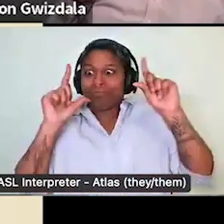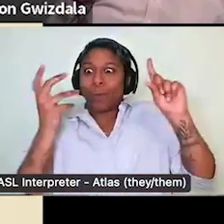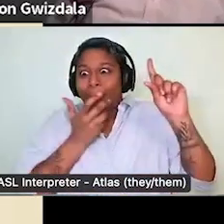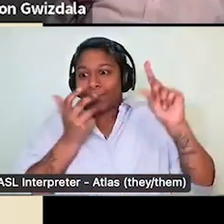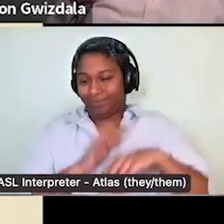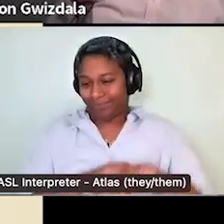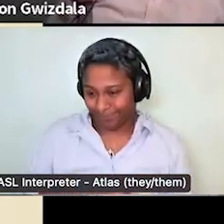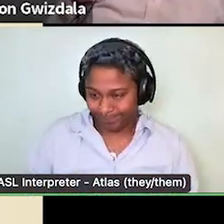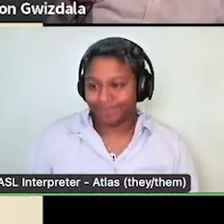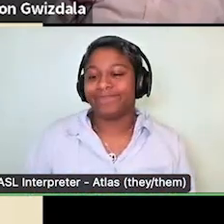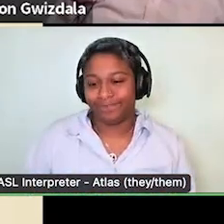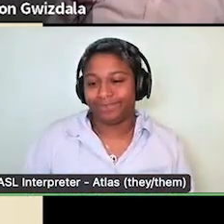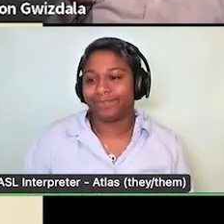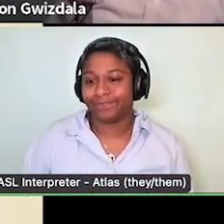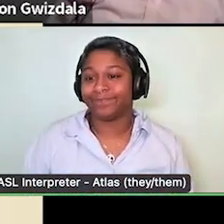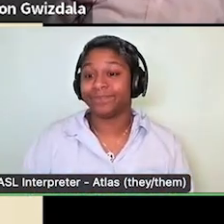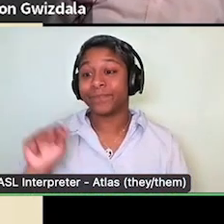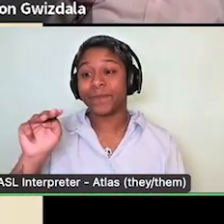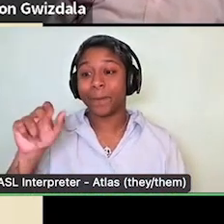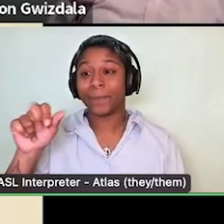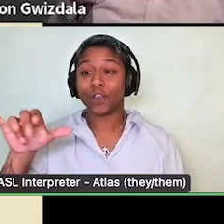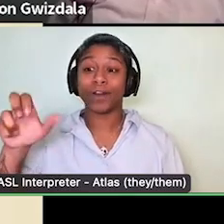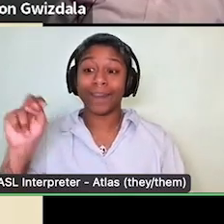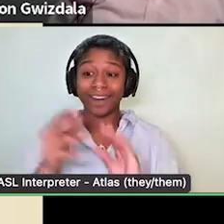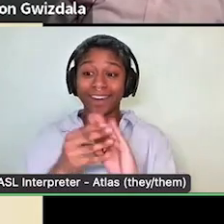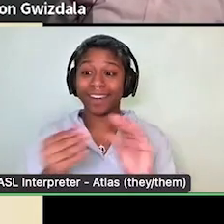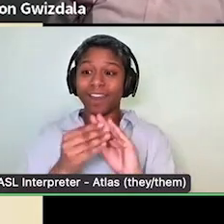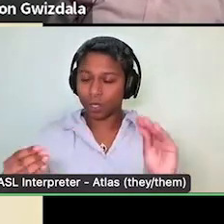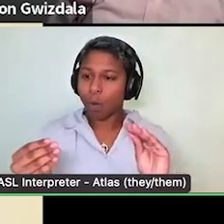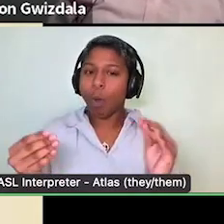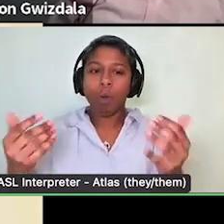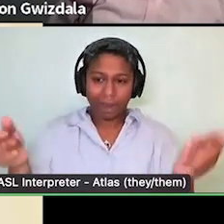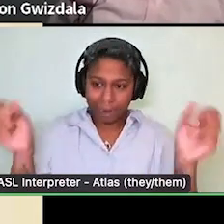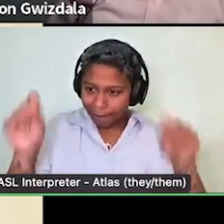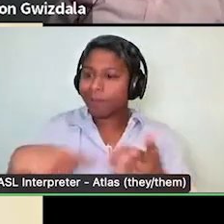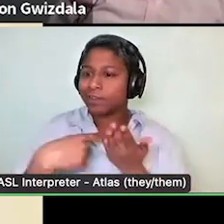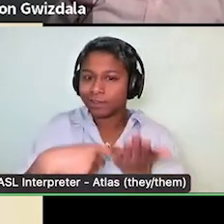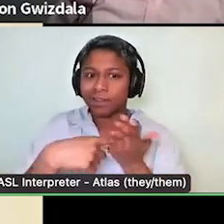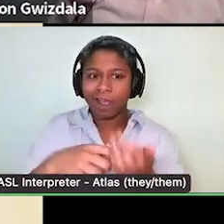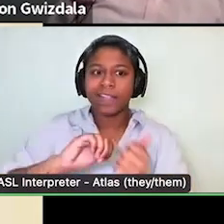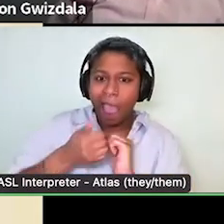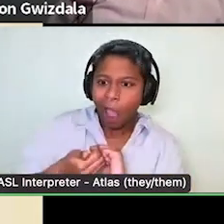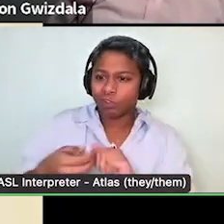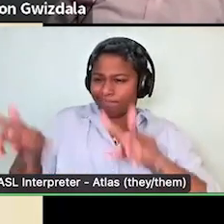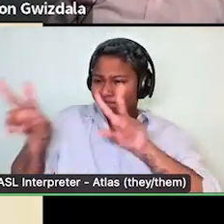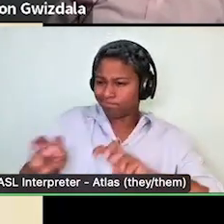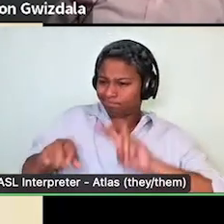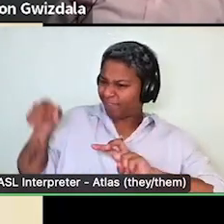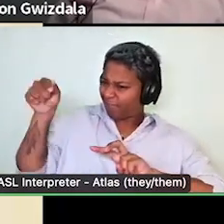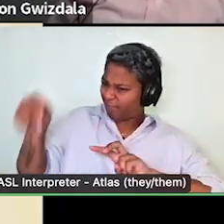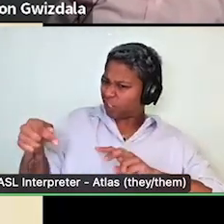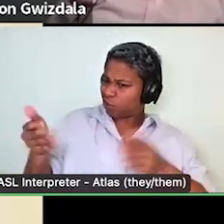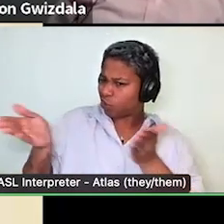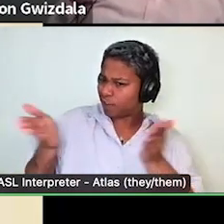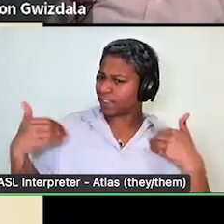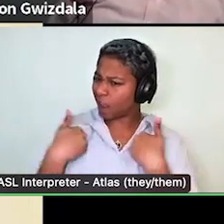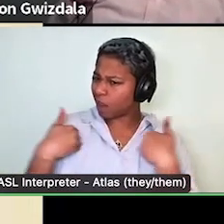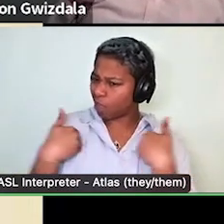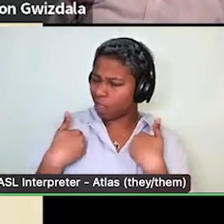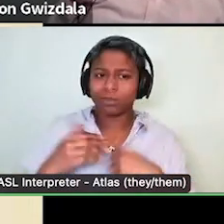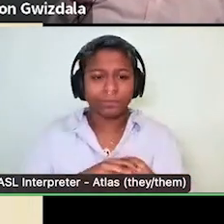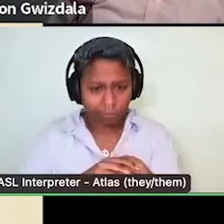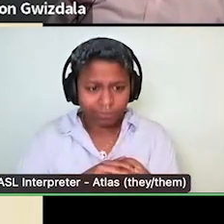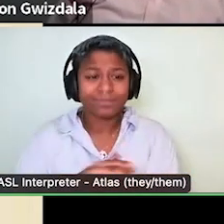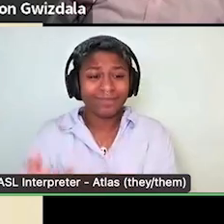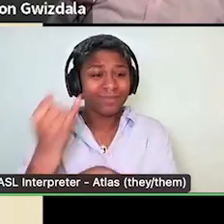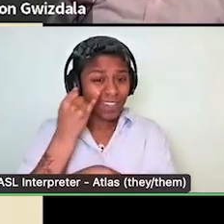So let's talk about how to assess what a service animal is, because if you're in a place where someone comes in with a service animal, you